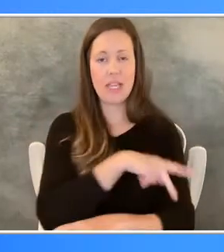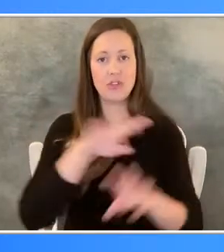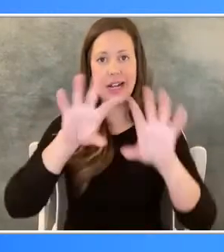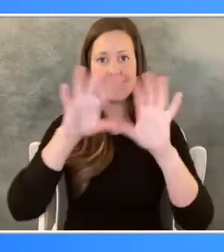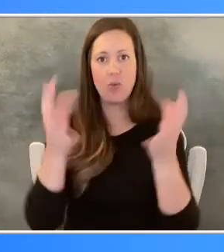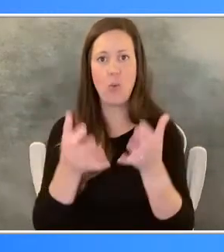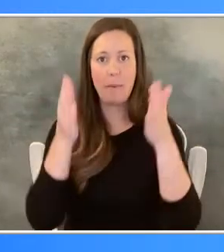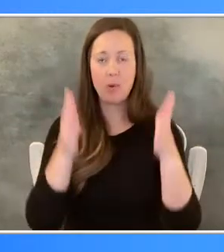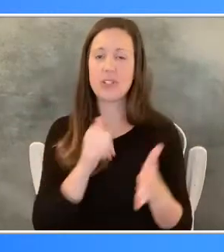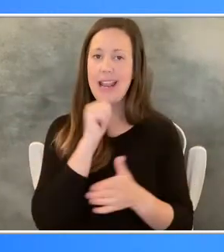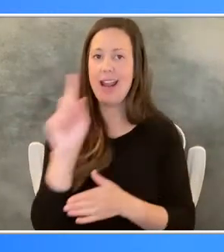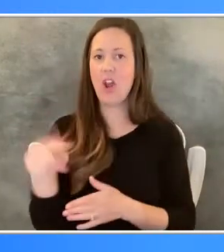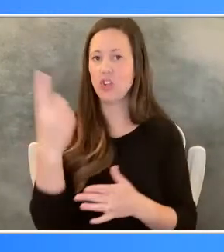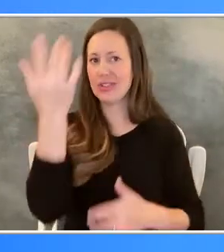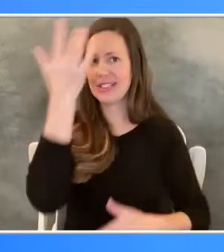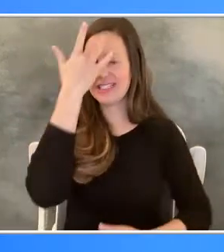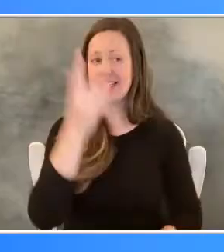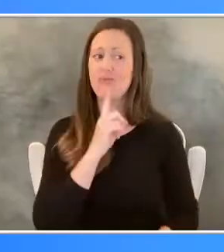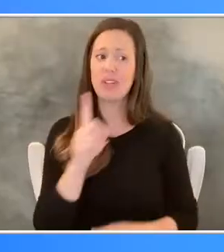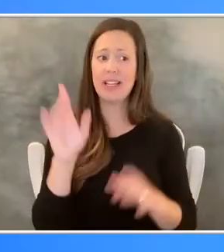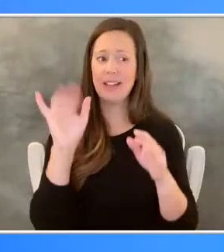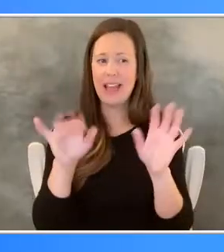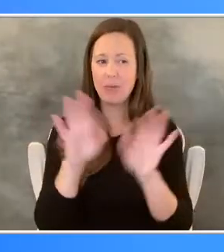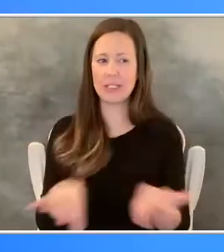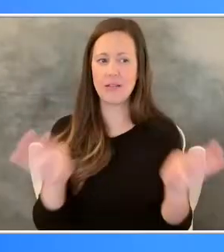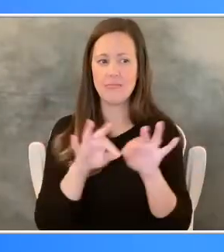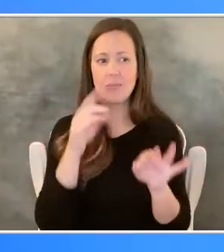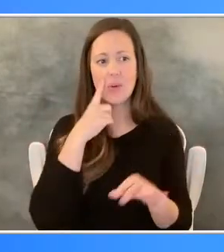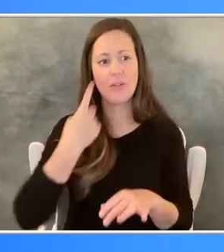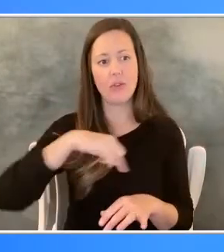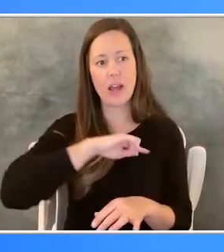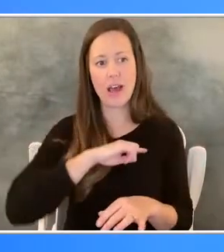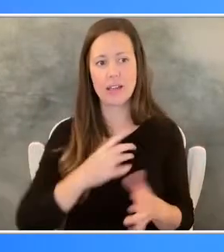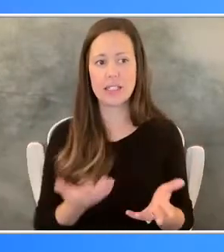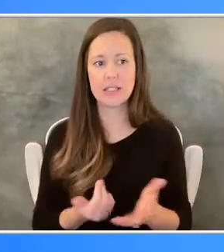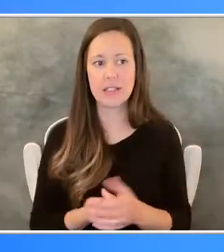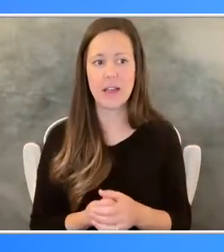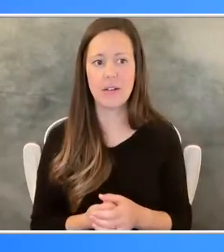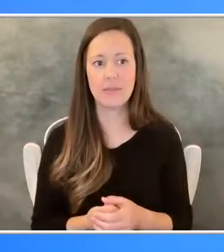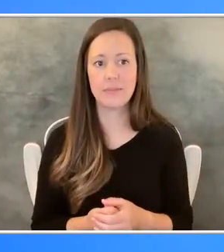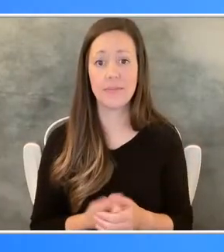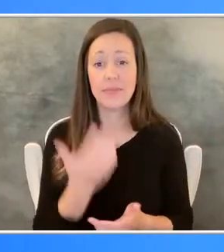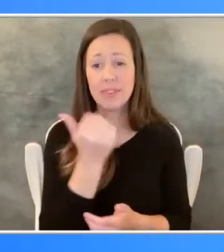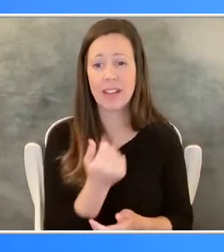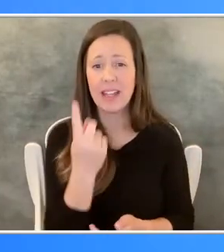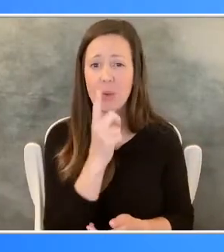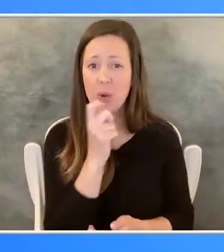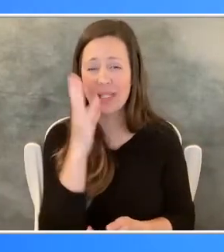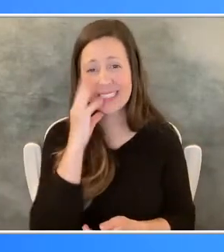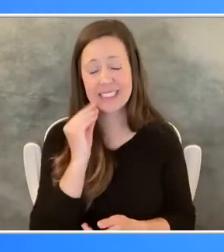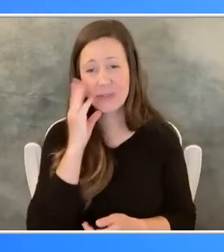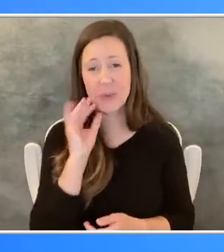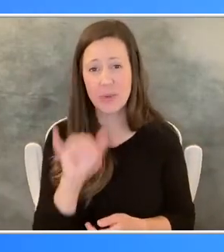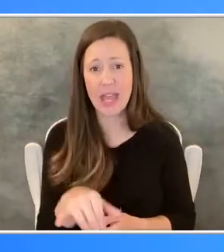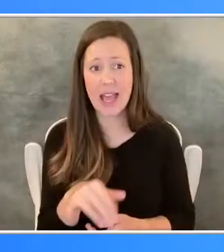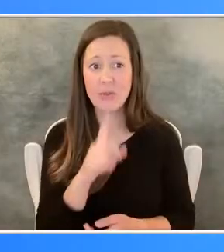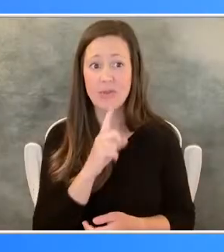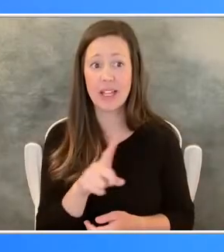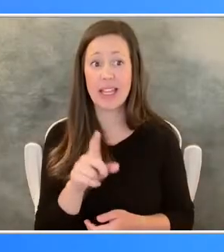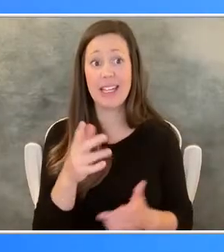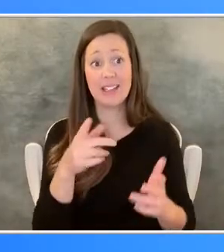thought was really important for us. For anyone going through this, I would say you have to be